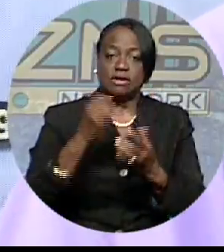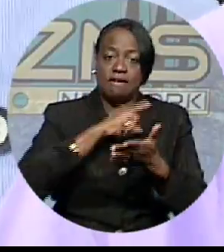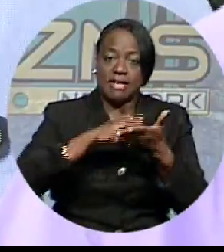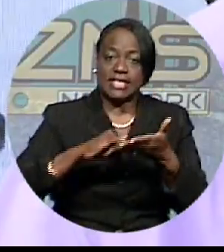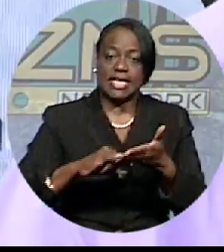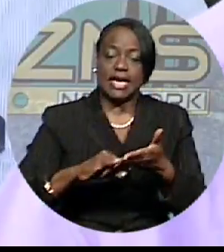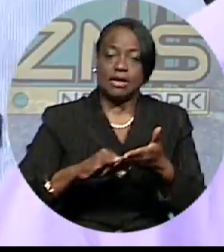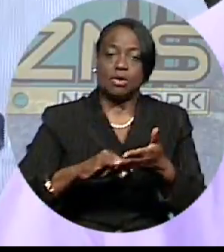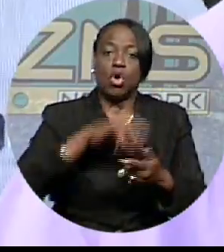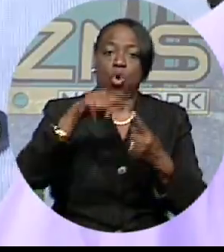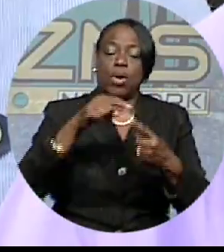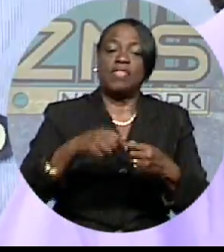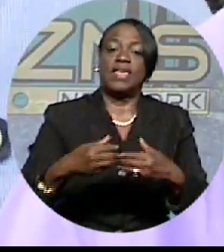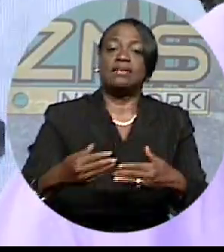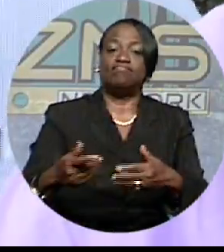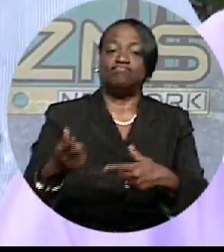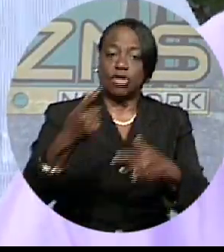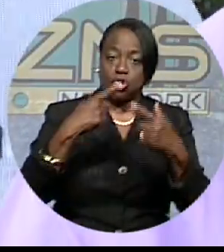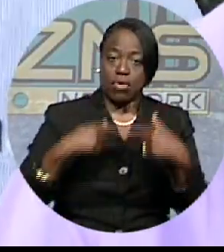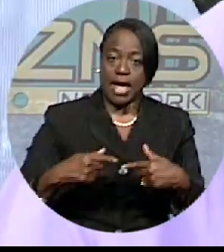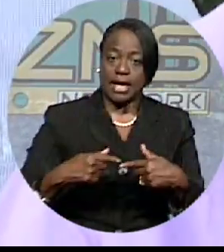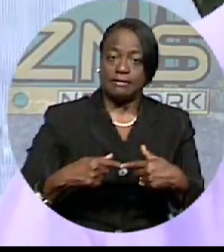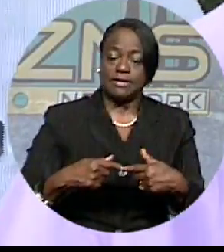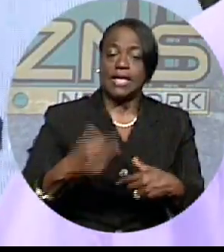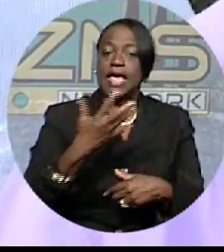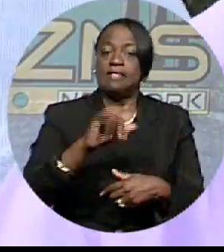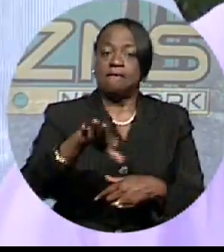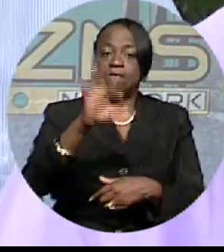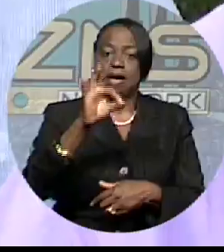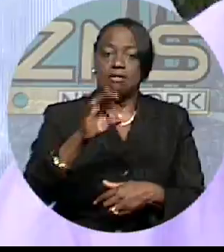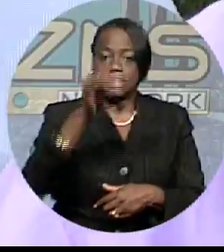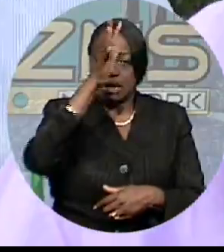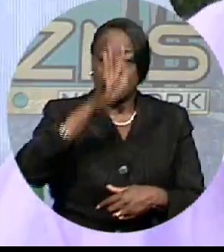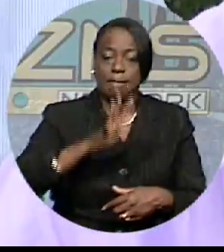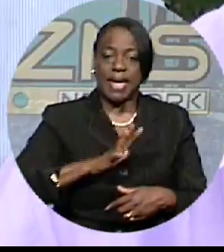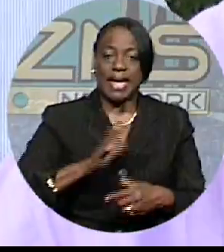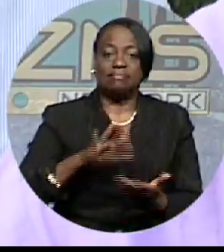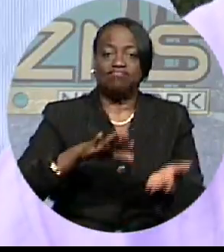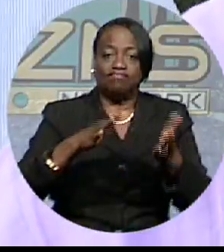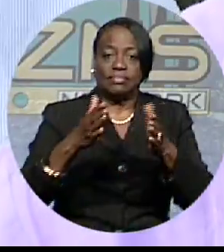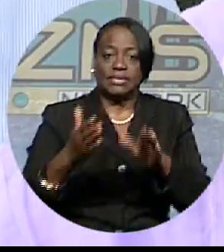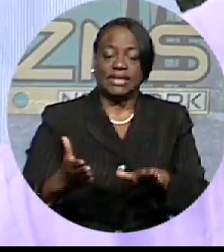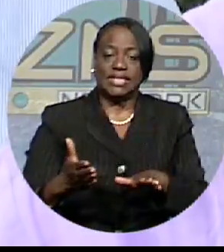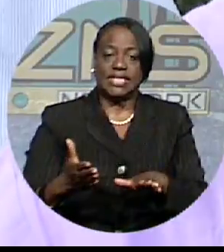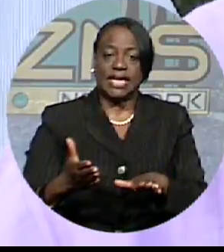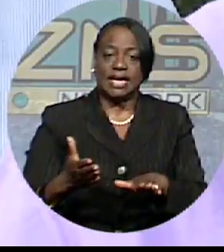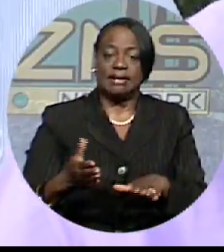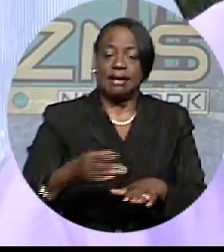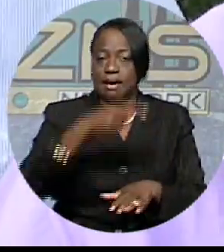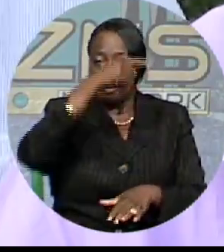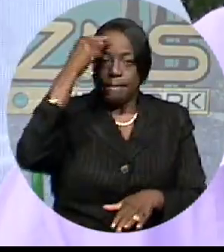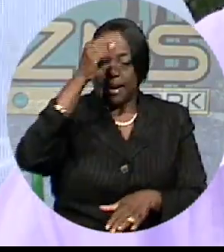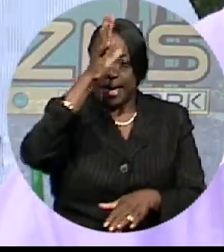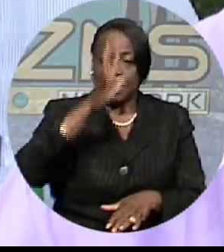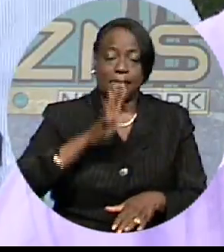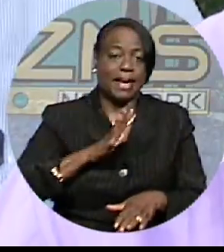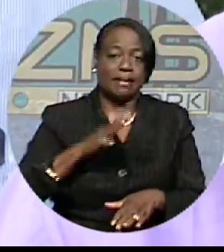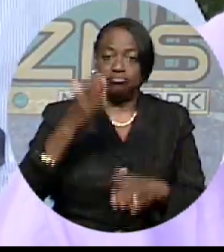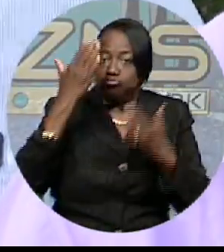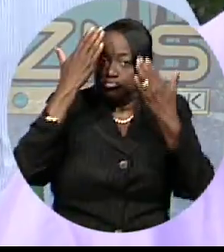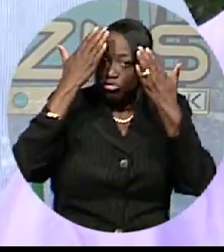Upon their arrival, they discovered the lifeless body of a dark male who we do not know at this time his